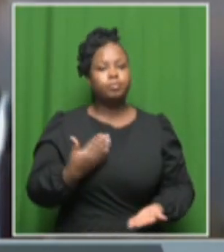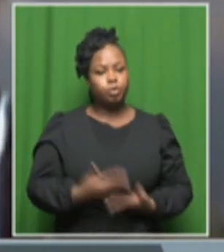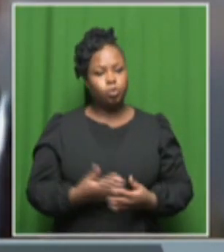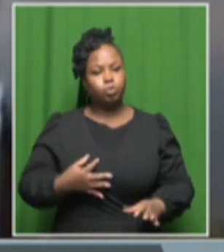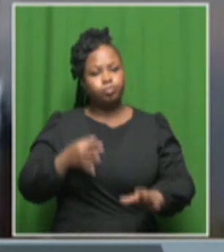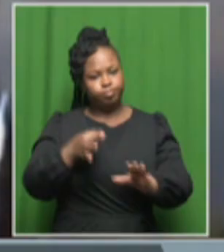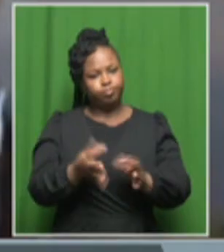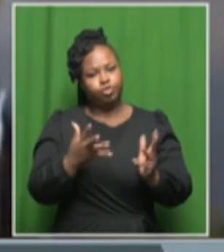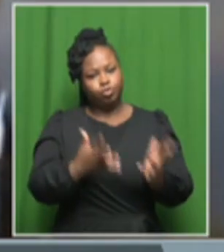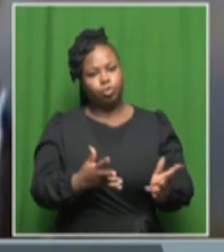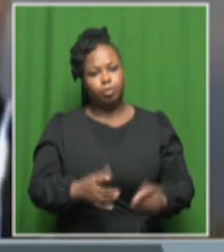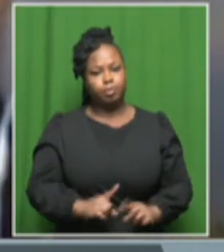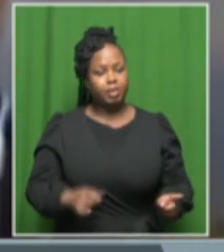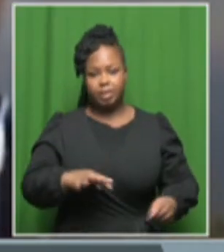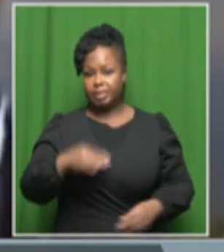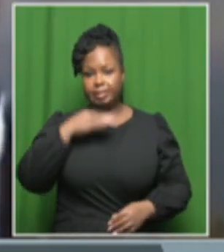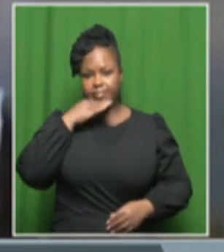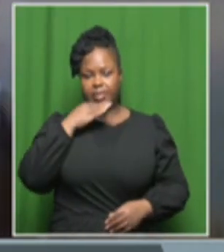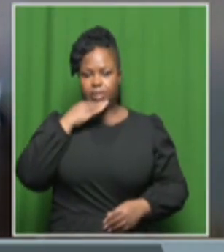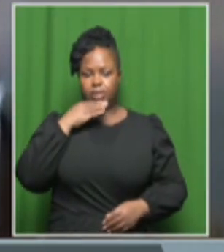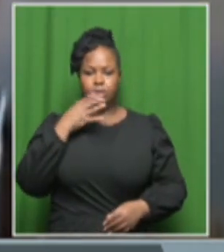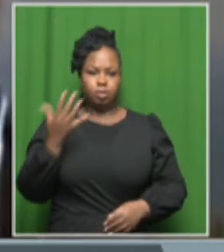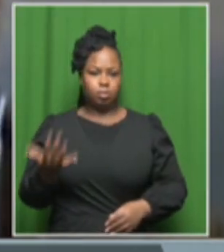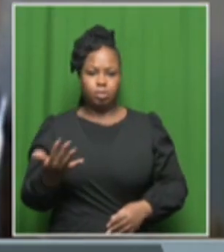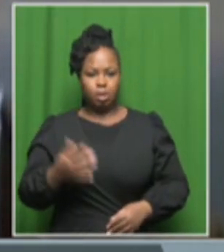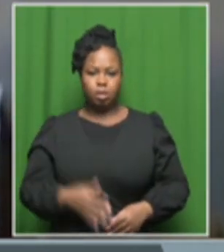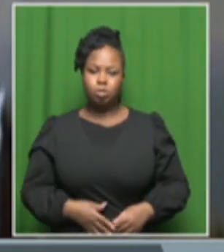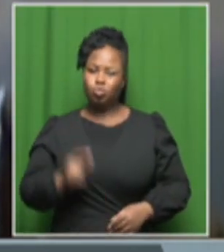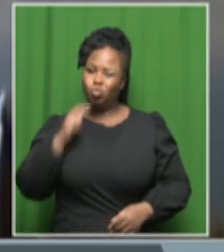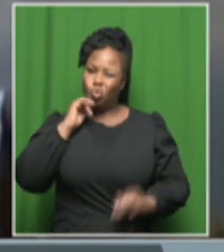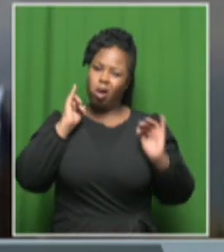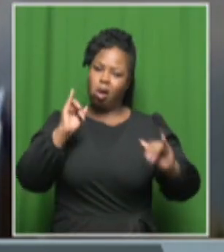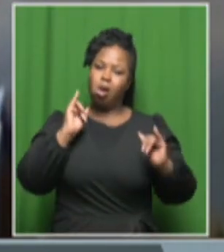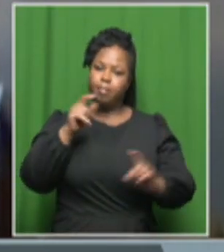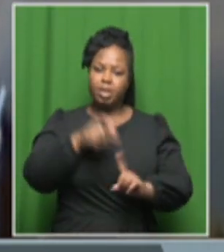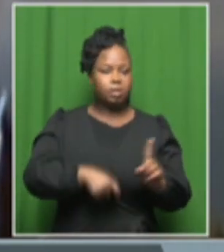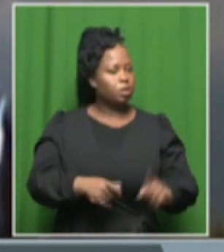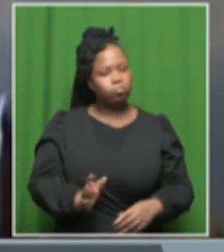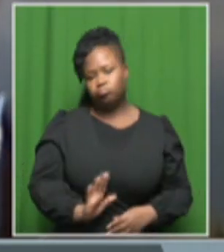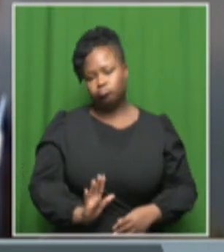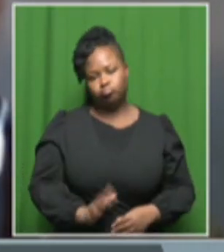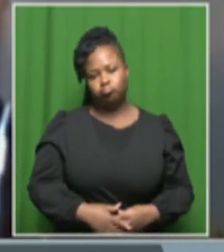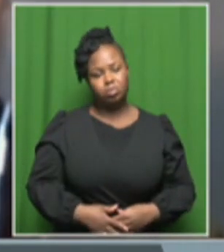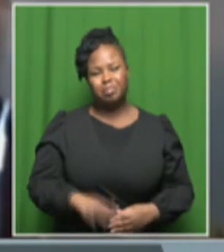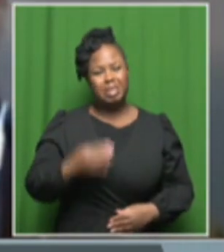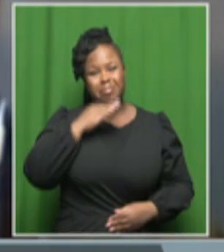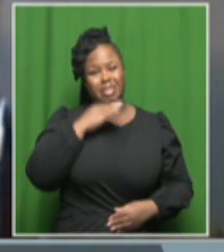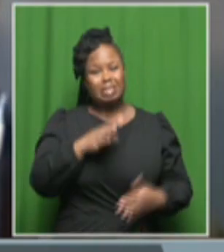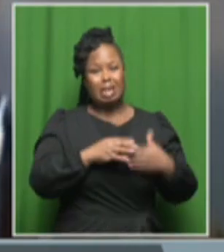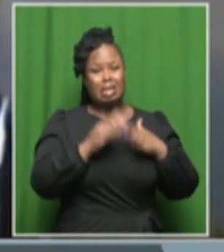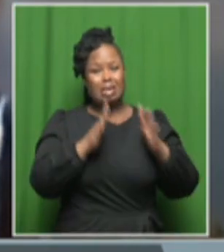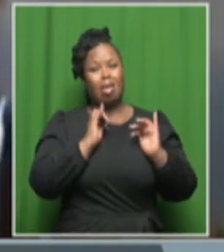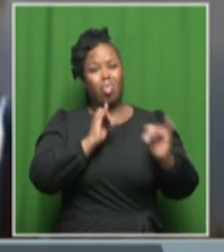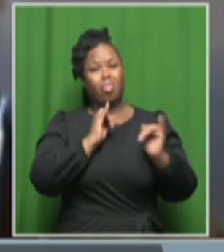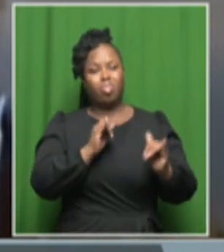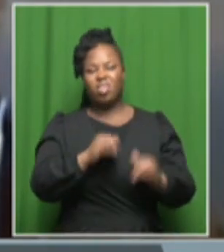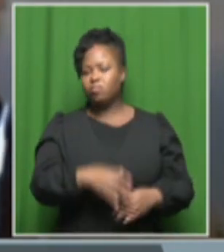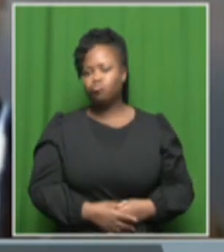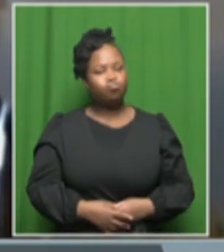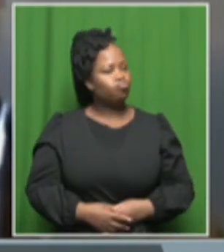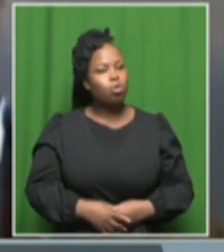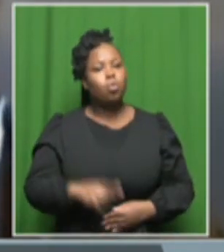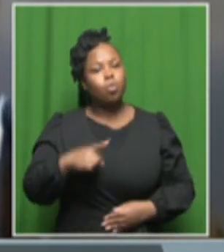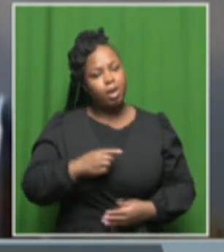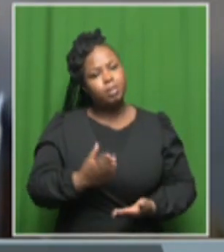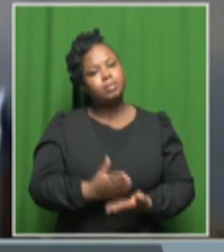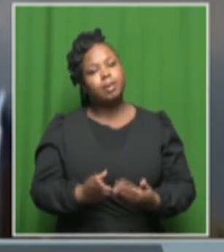in that space, but that does not necessarily mean he was a bad person. That does not necessarily mean he was a bad leader, because some of the things that he did